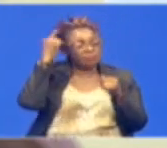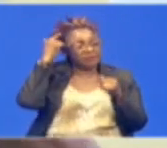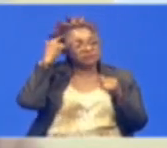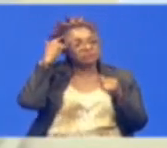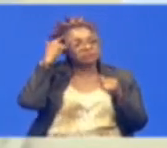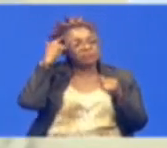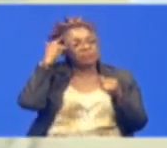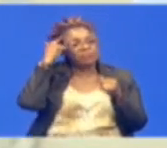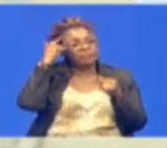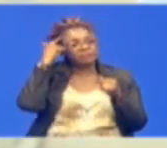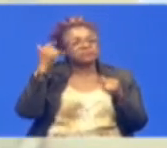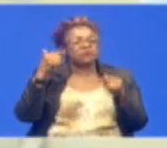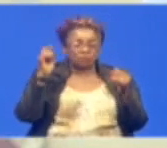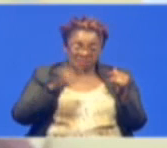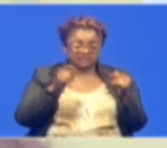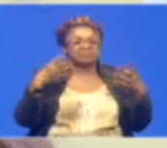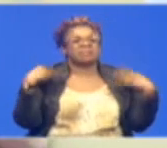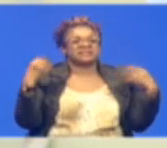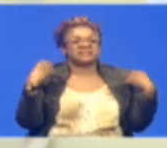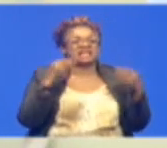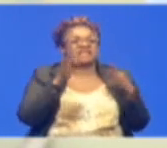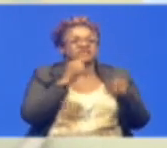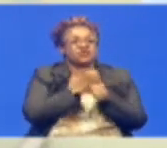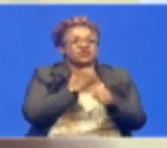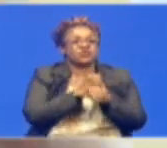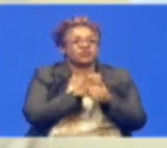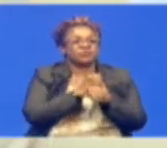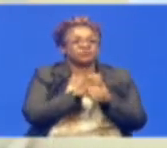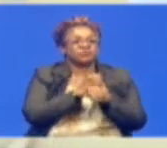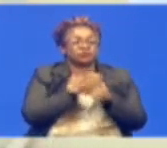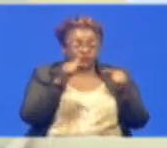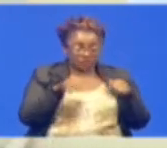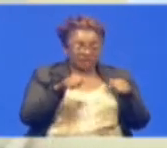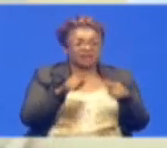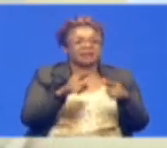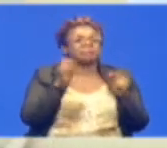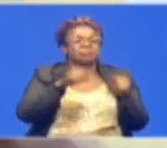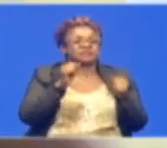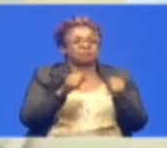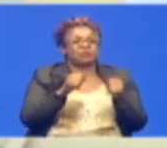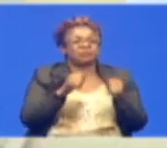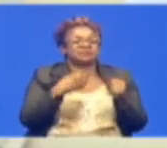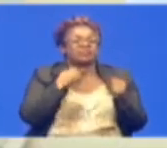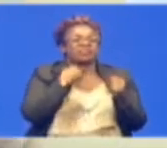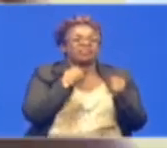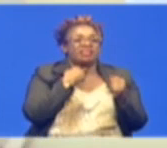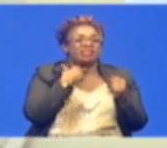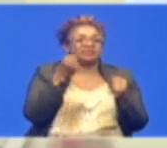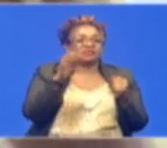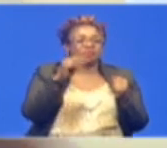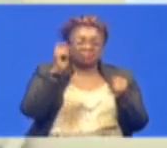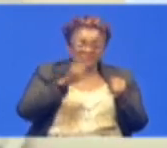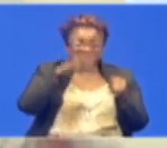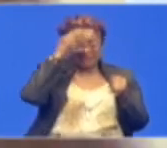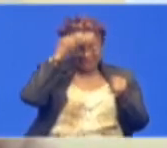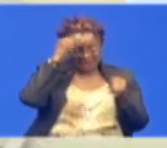It takes practice. If you do it as a new taster today, you will actually get choked. So it takes practice. You learn as